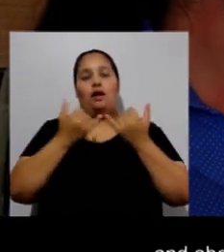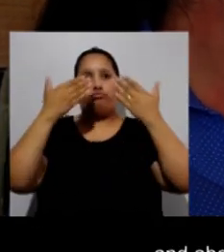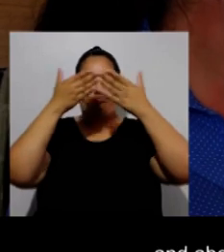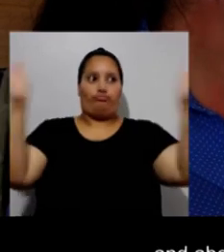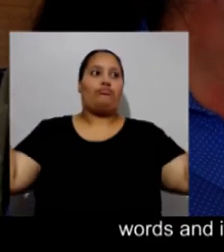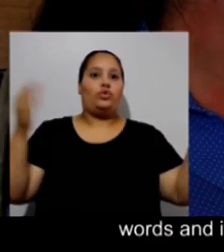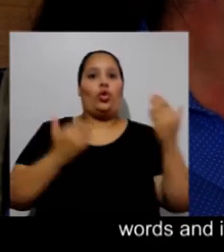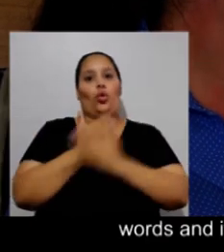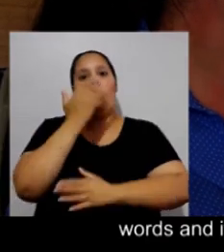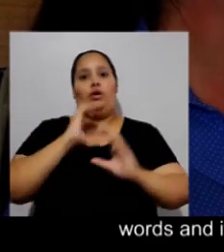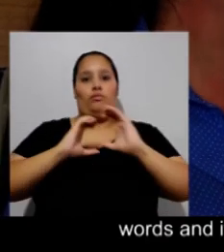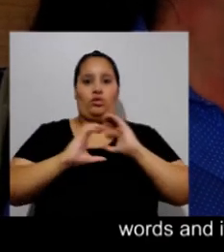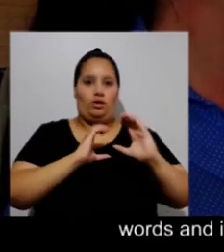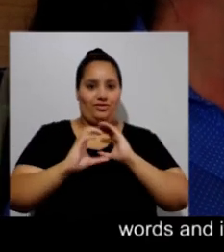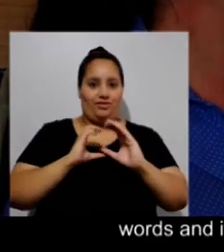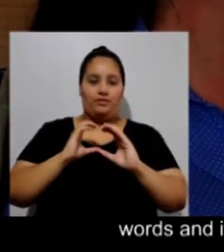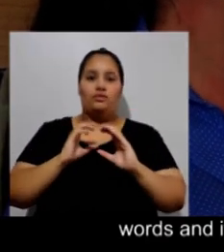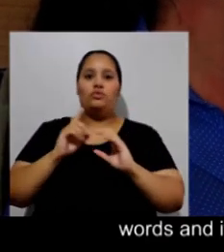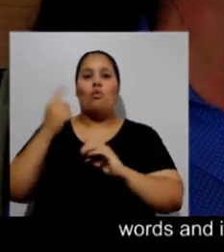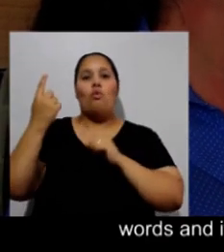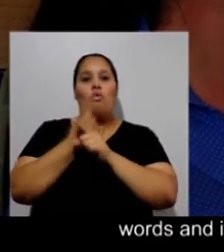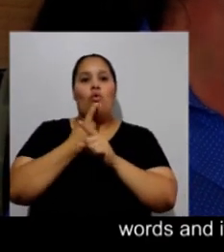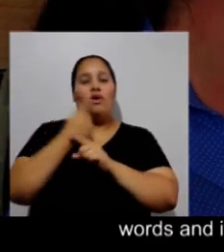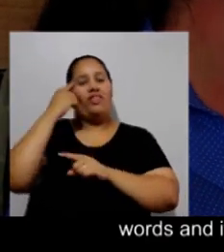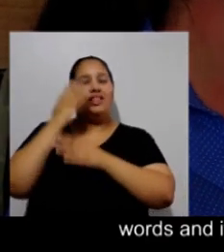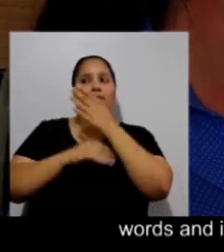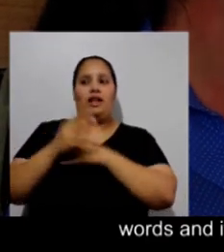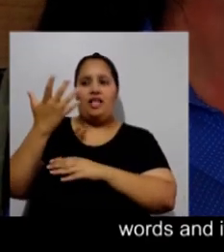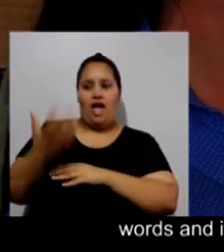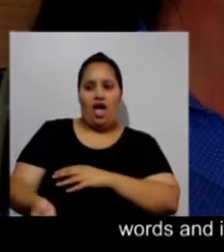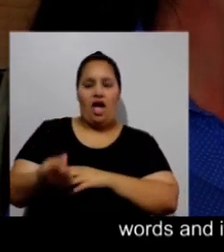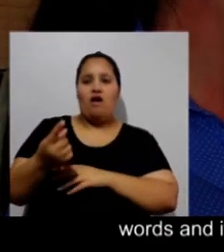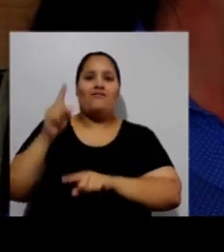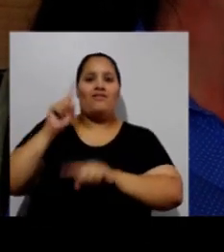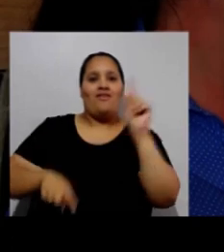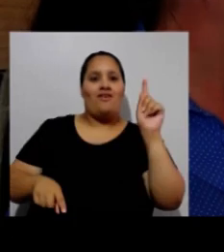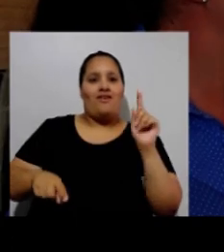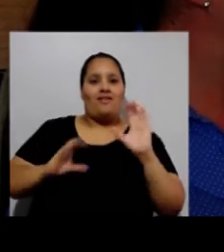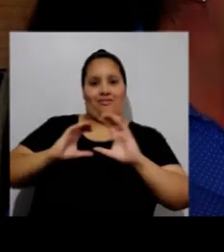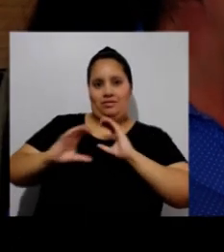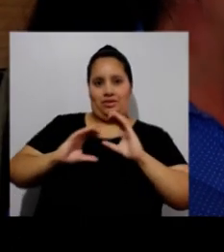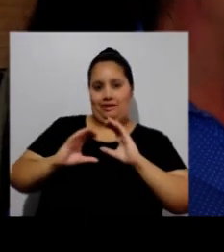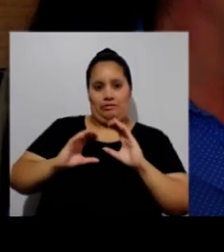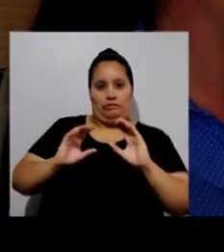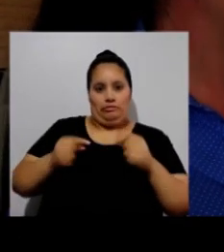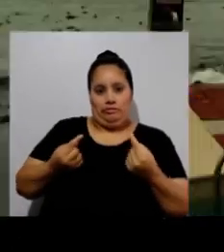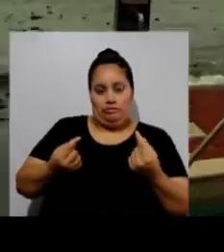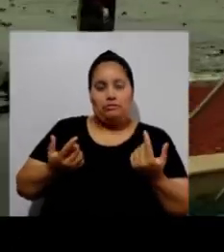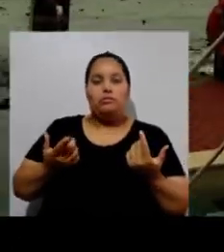actually using words. And it's more about body language and your way of doing things instead of saying something.